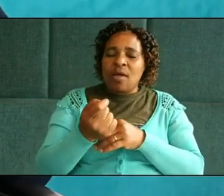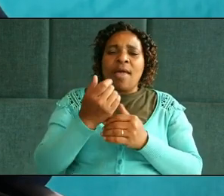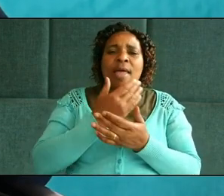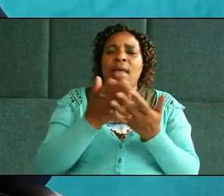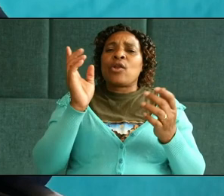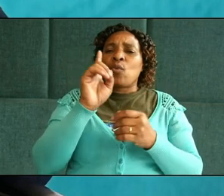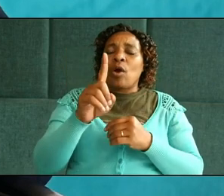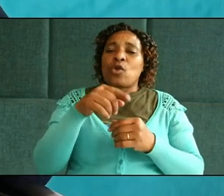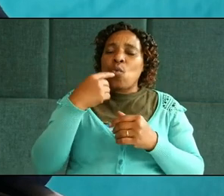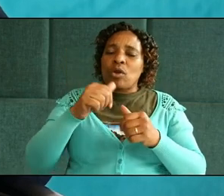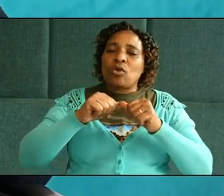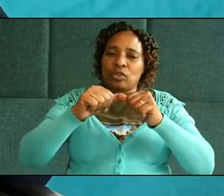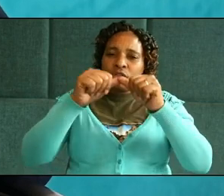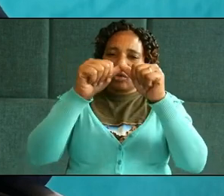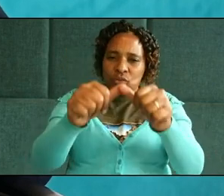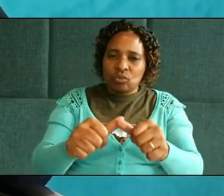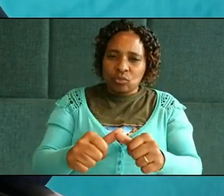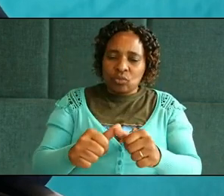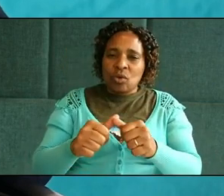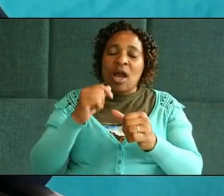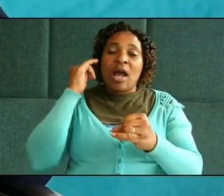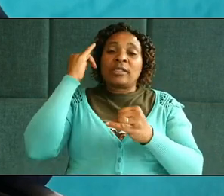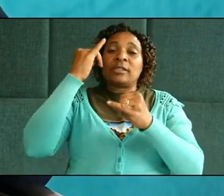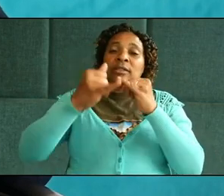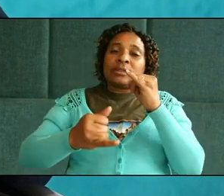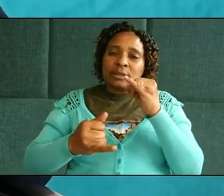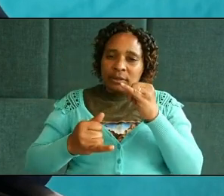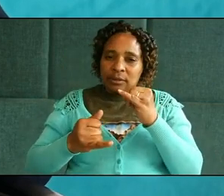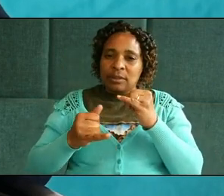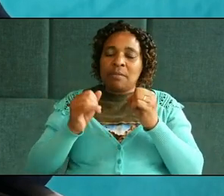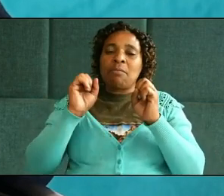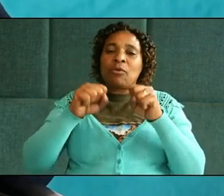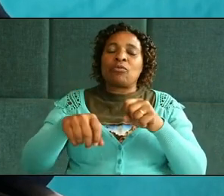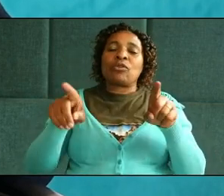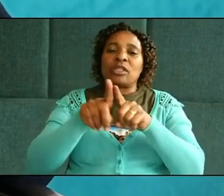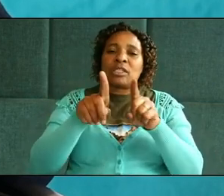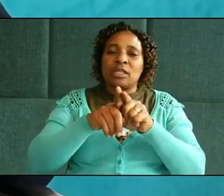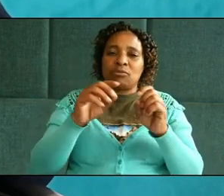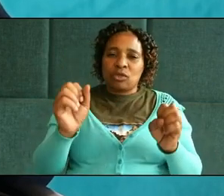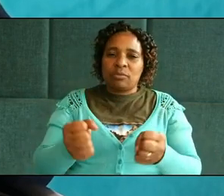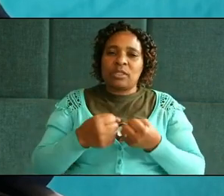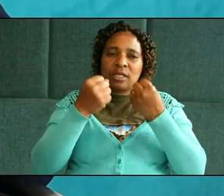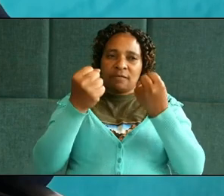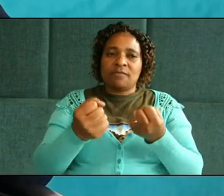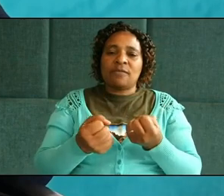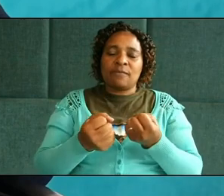But he that shall endure unto the end, the same shall be saved.